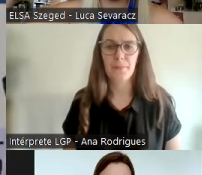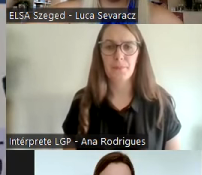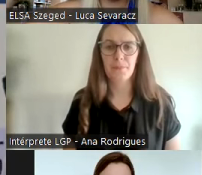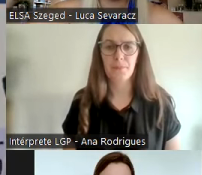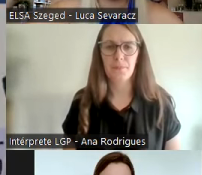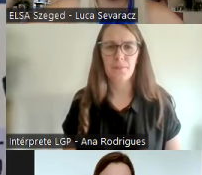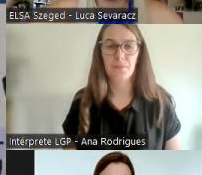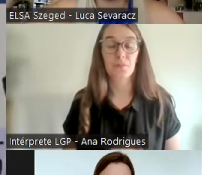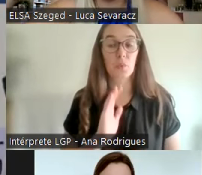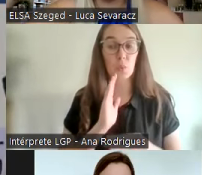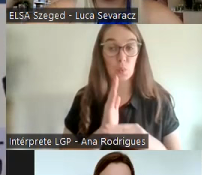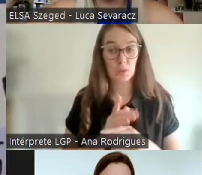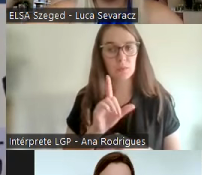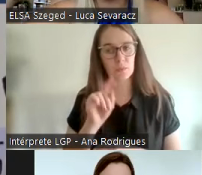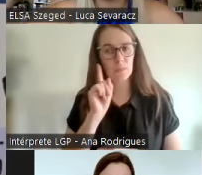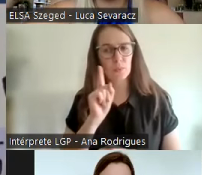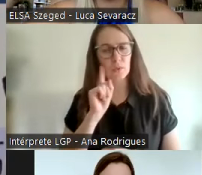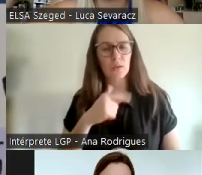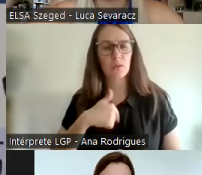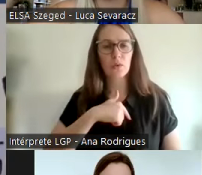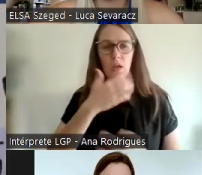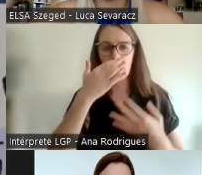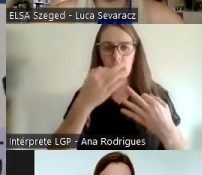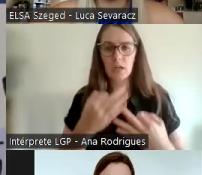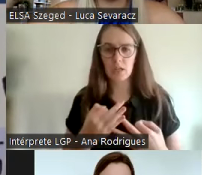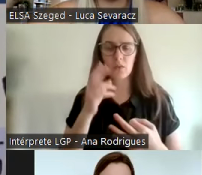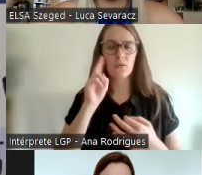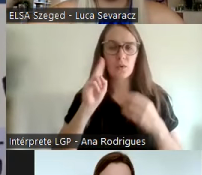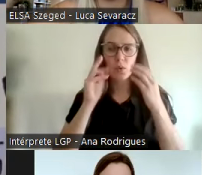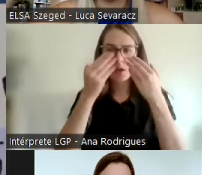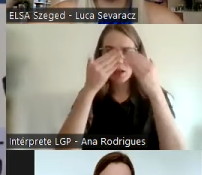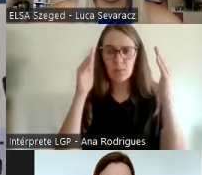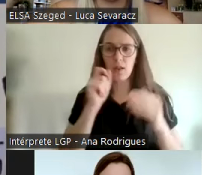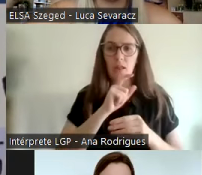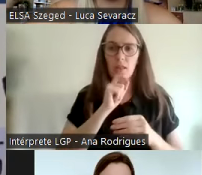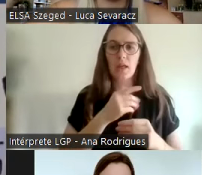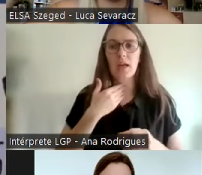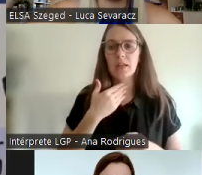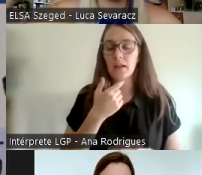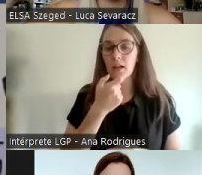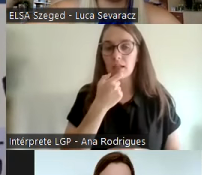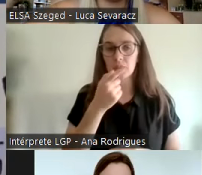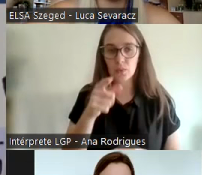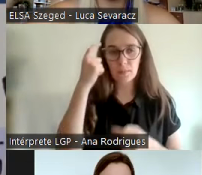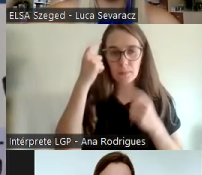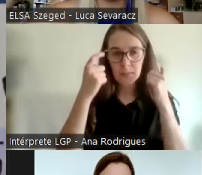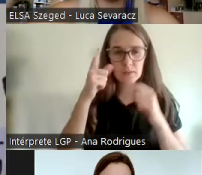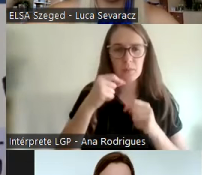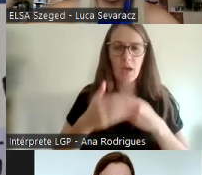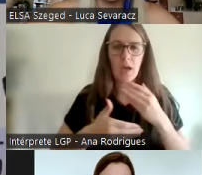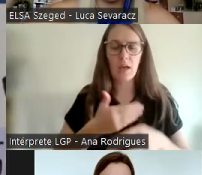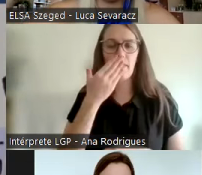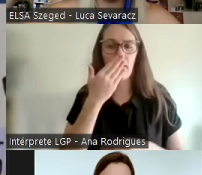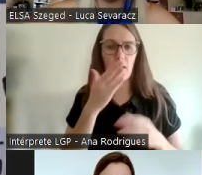but not least, we believe that democratic values can only be guaranteed if we think and act as a community. For this